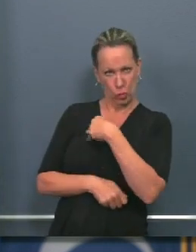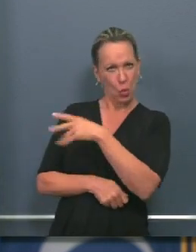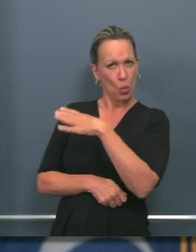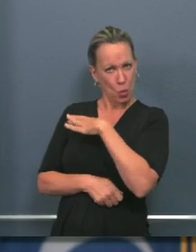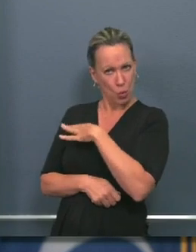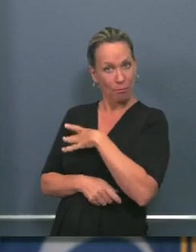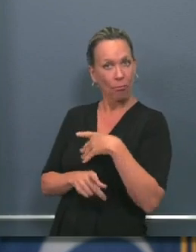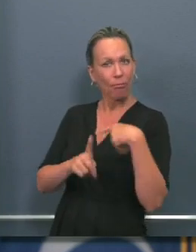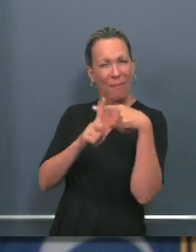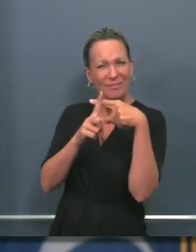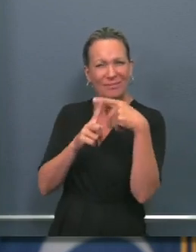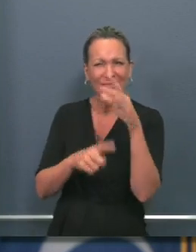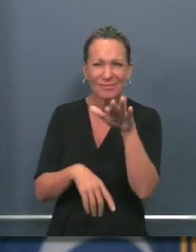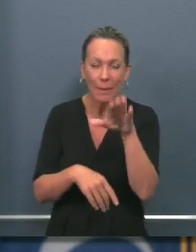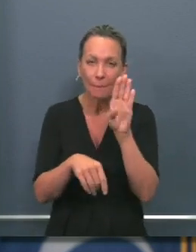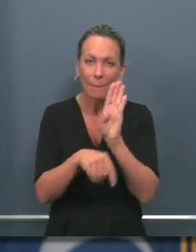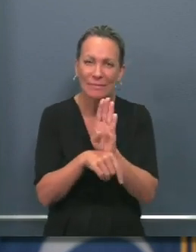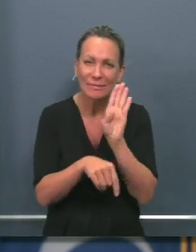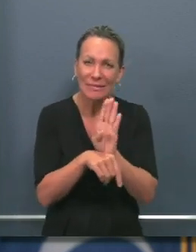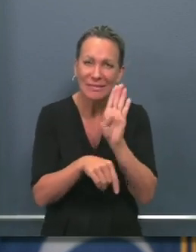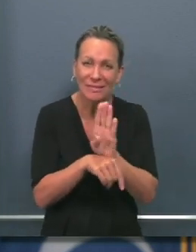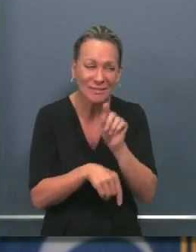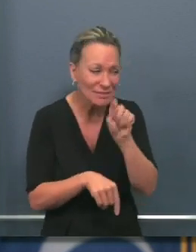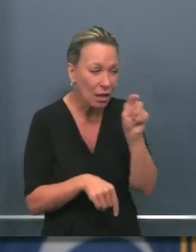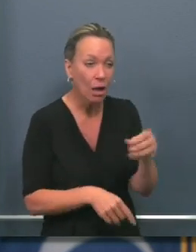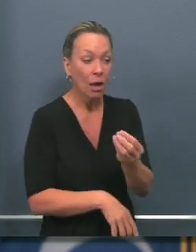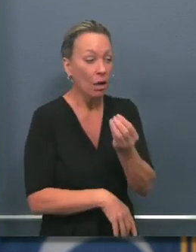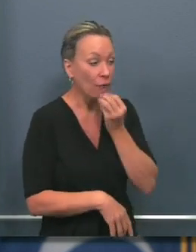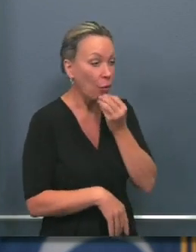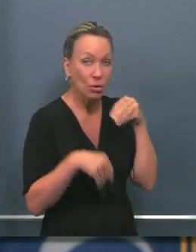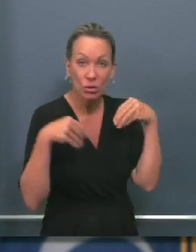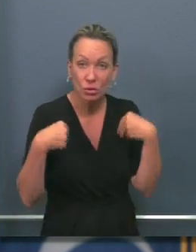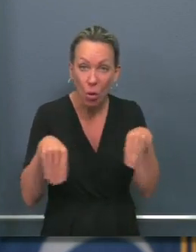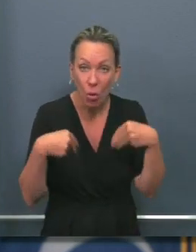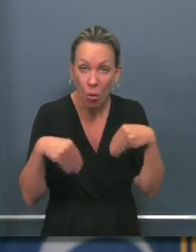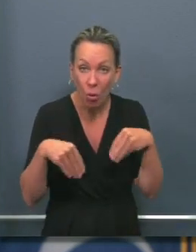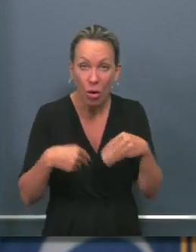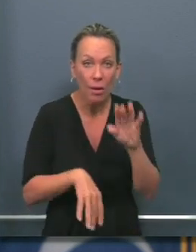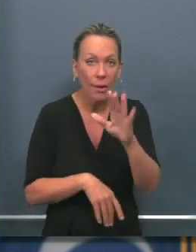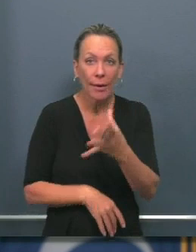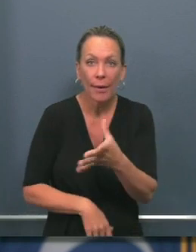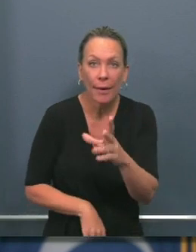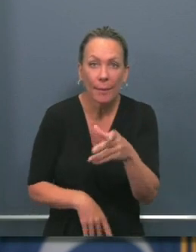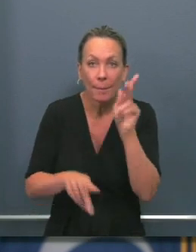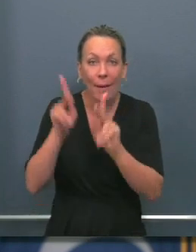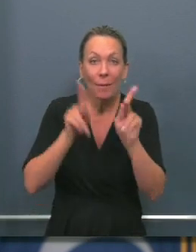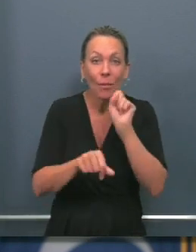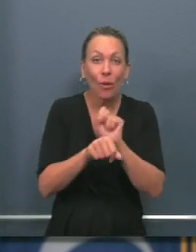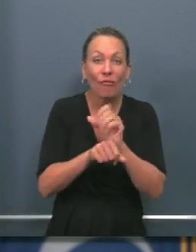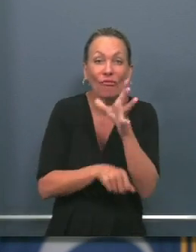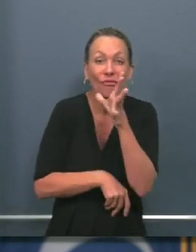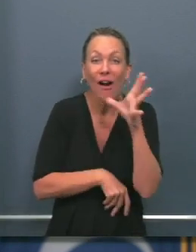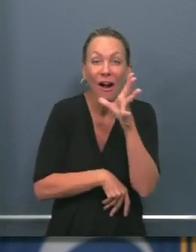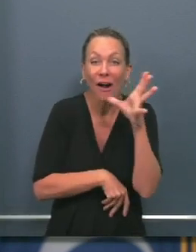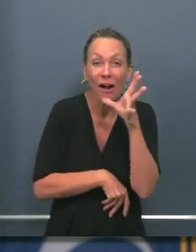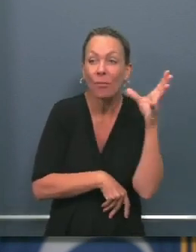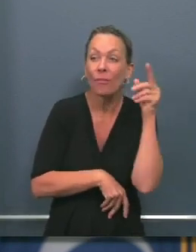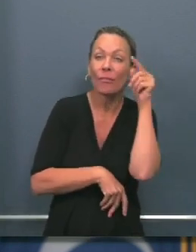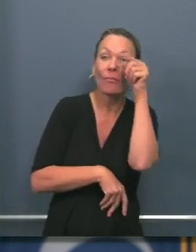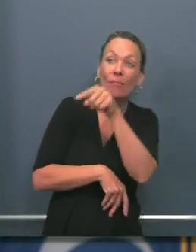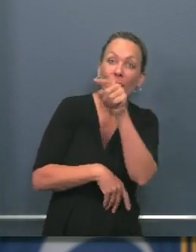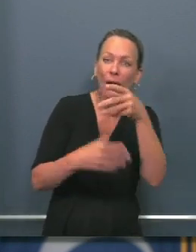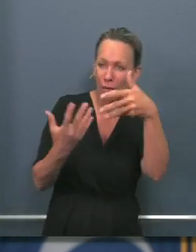economy, to get them to the grocers, to get them to our farm workers, to get them to our child care facilities, to get